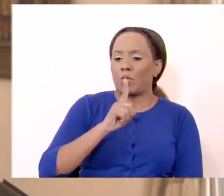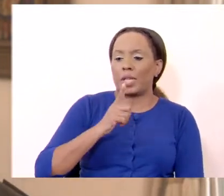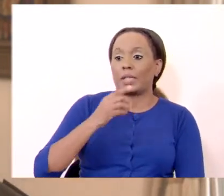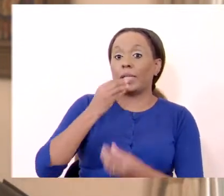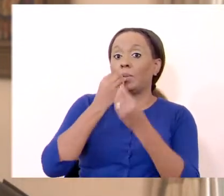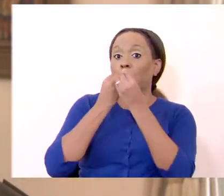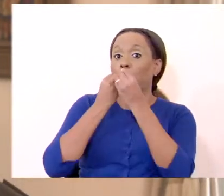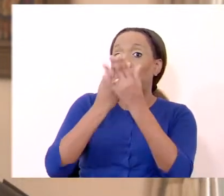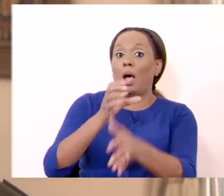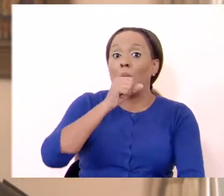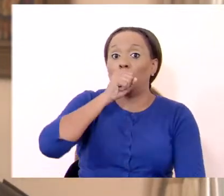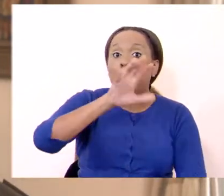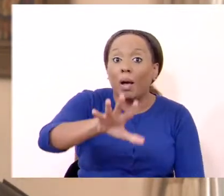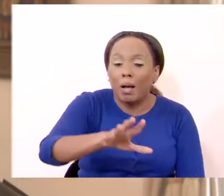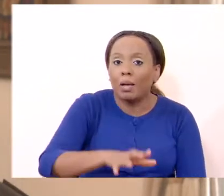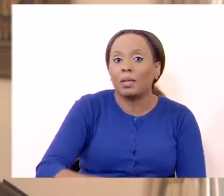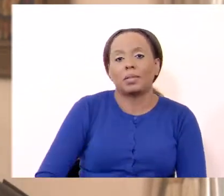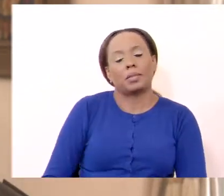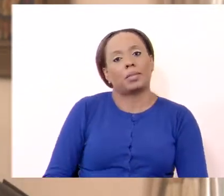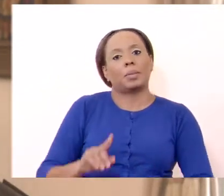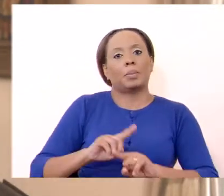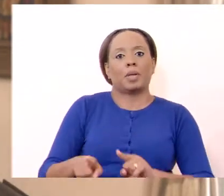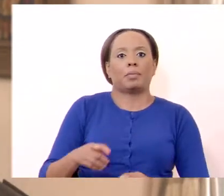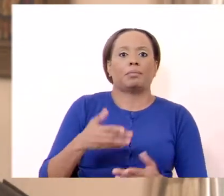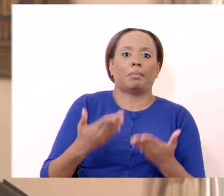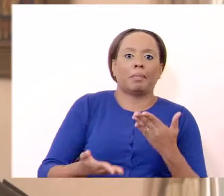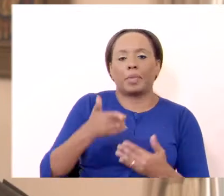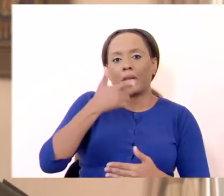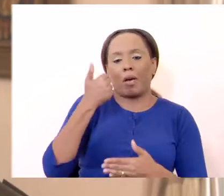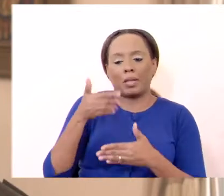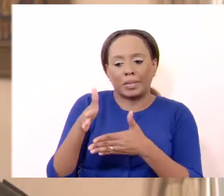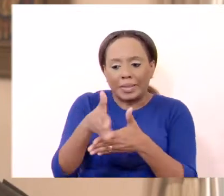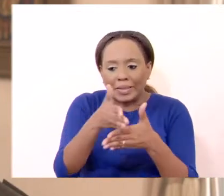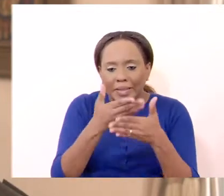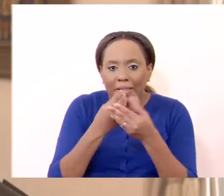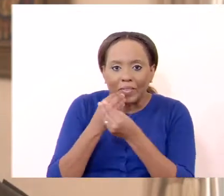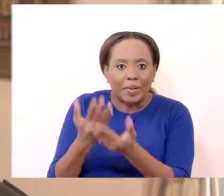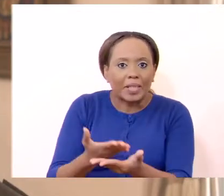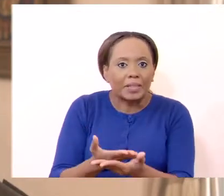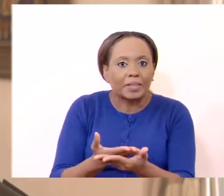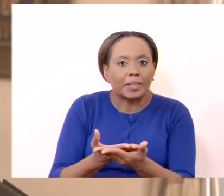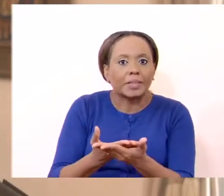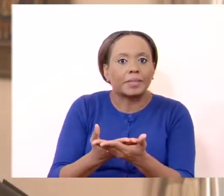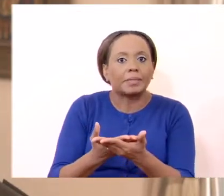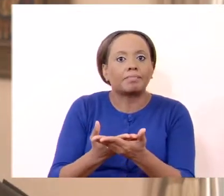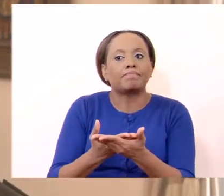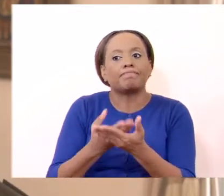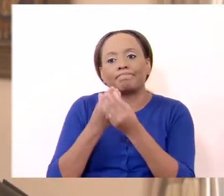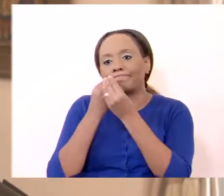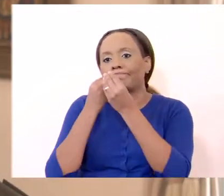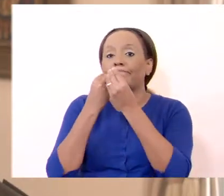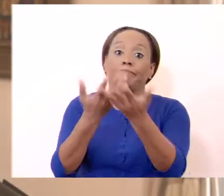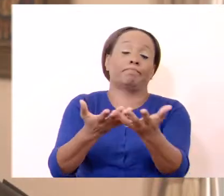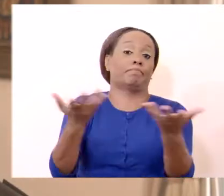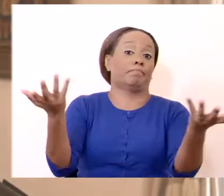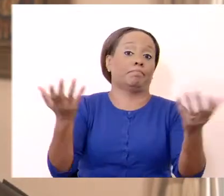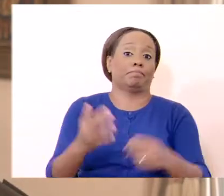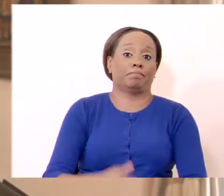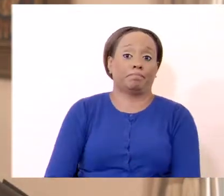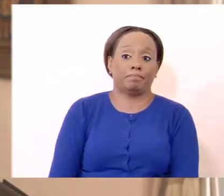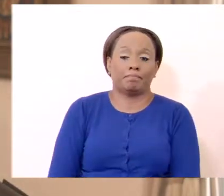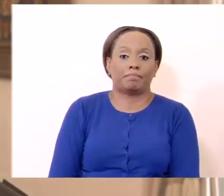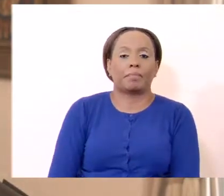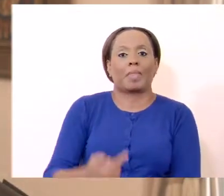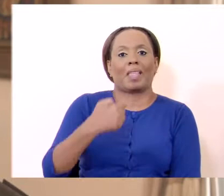public announcements outside of the country. As the physician responsible for overall